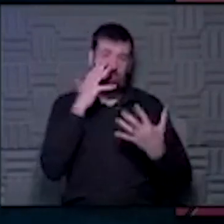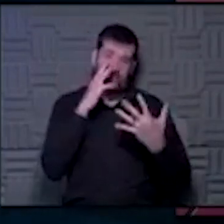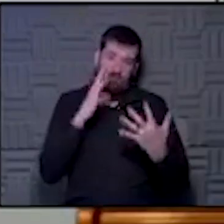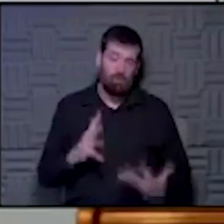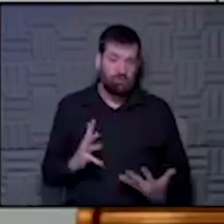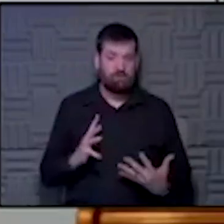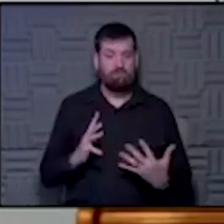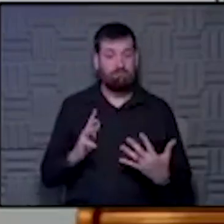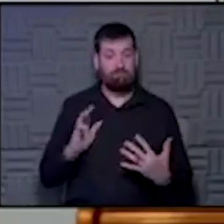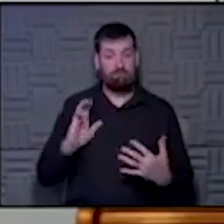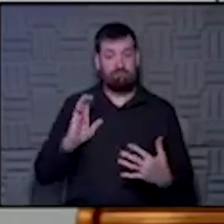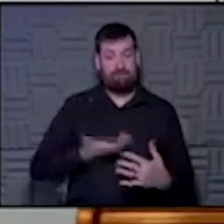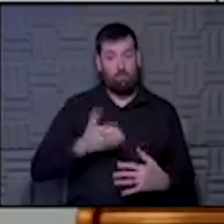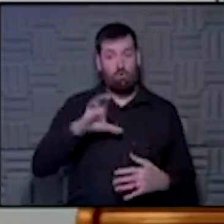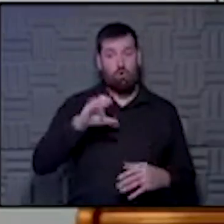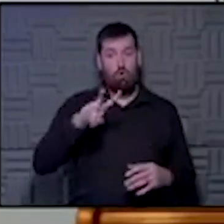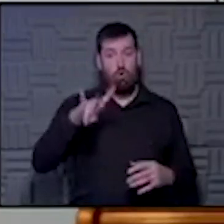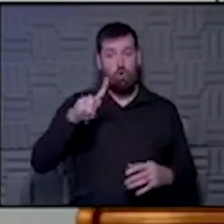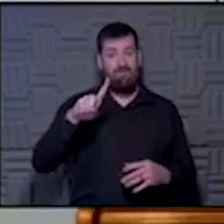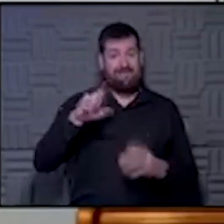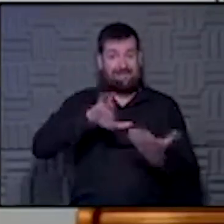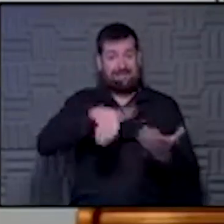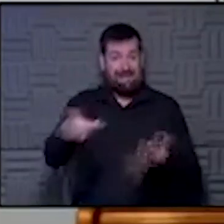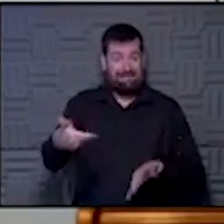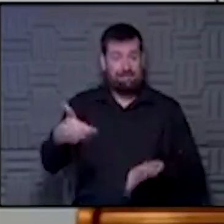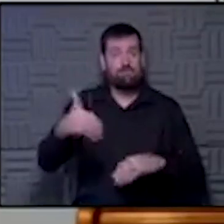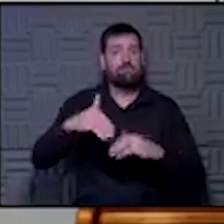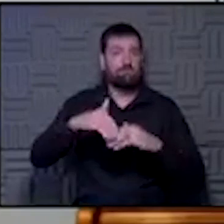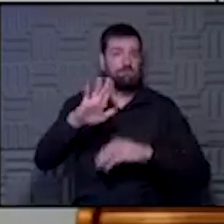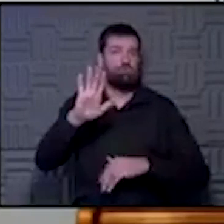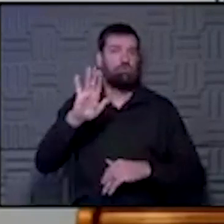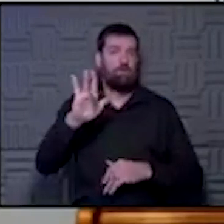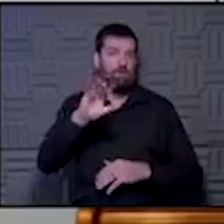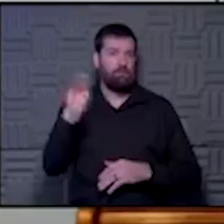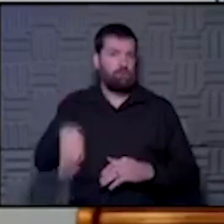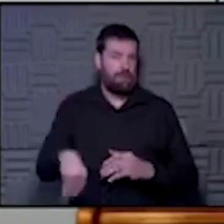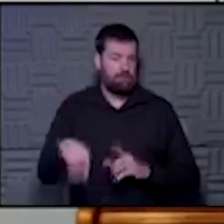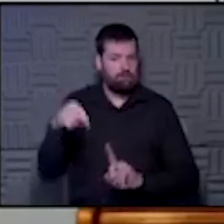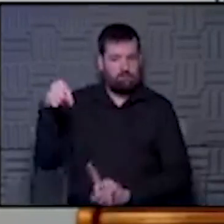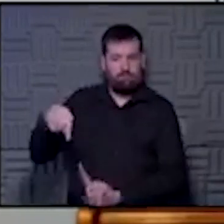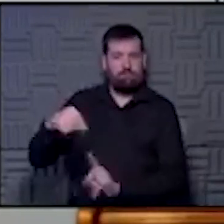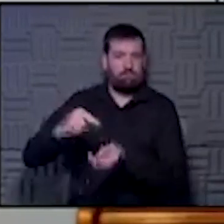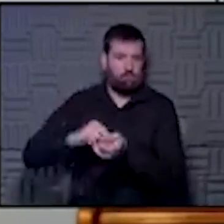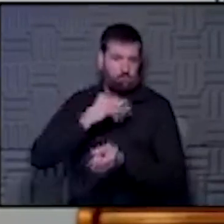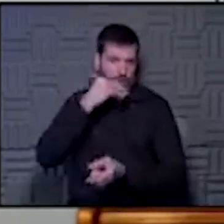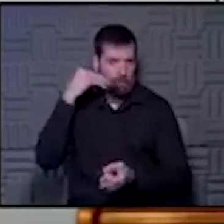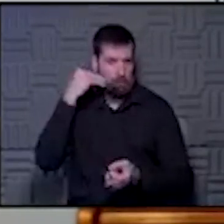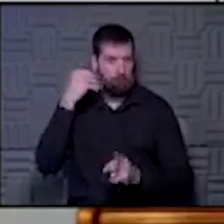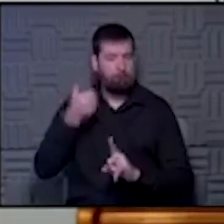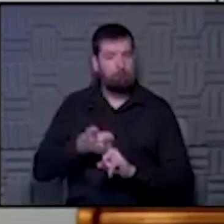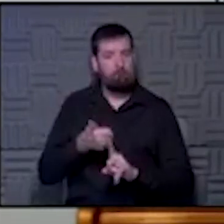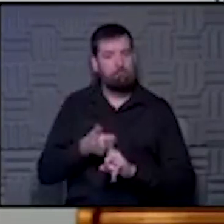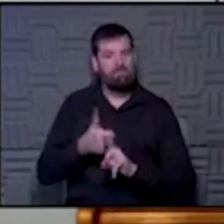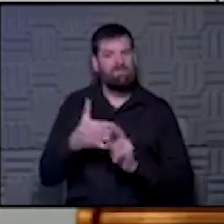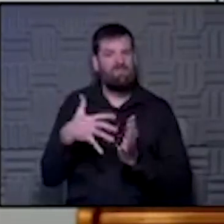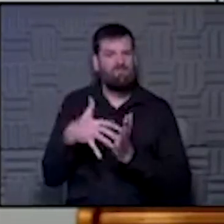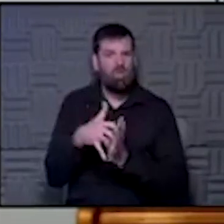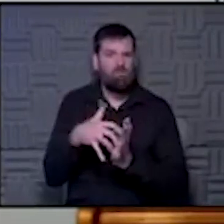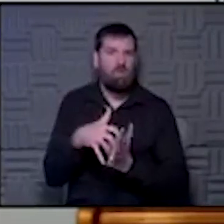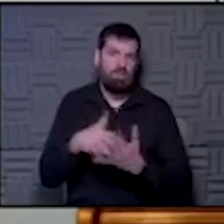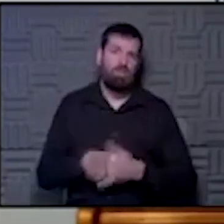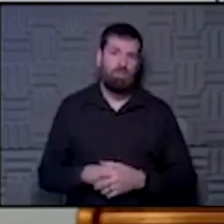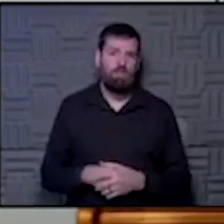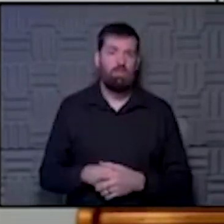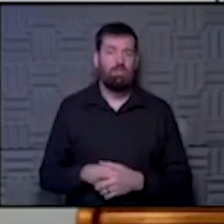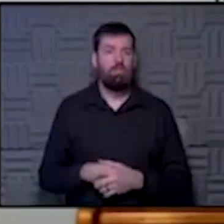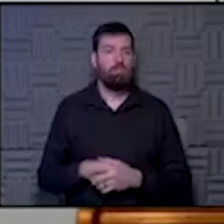of our COVID-19 related deaths are happening in nursing homes. So we know that this population is vulnerable for several reasons, because